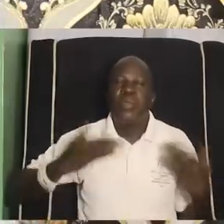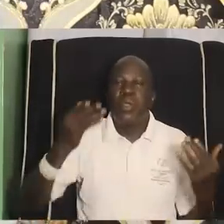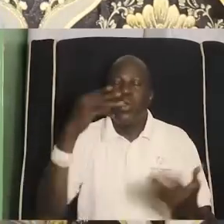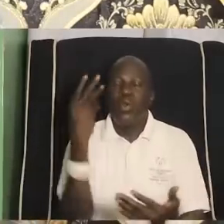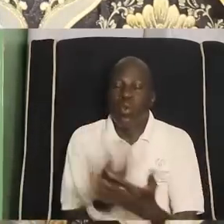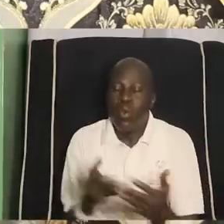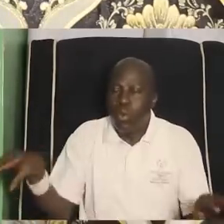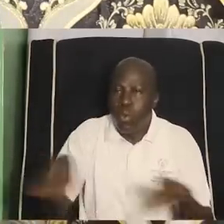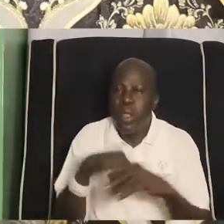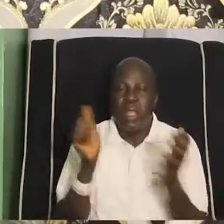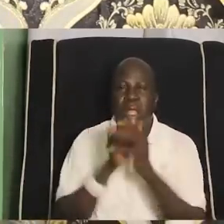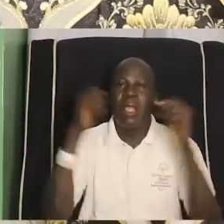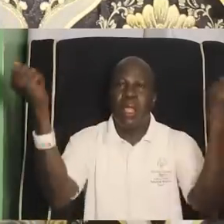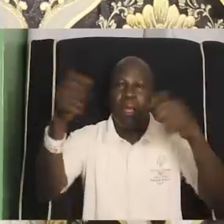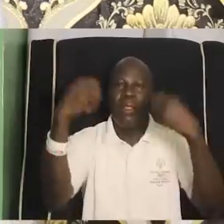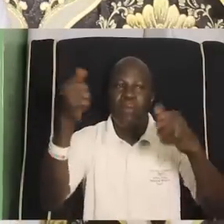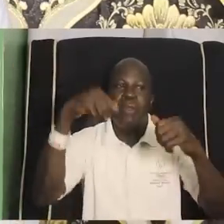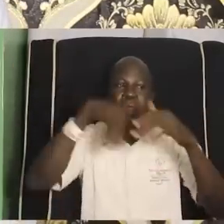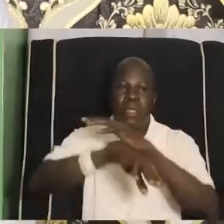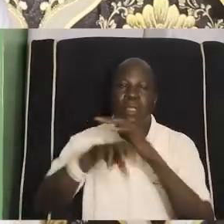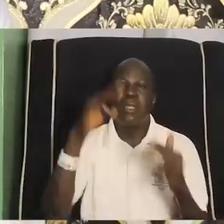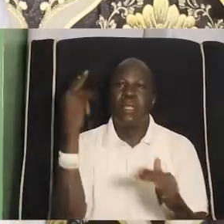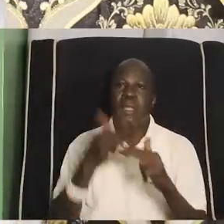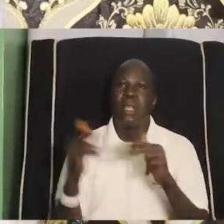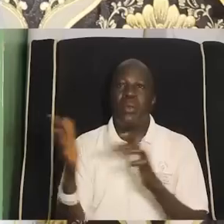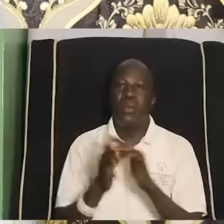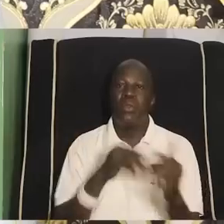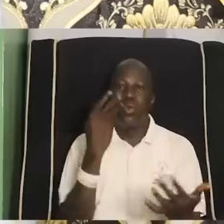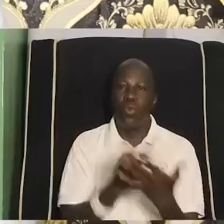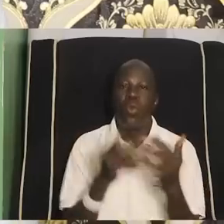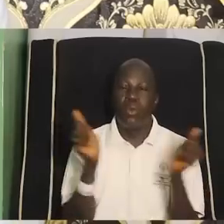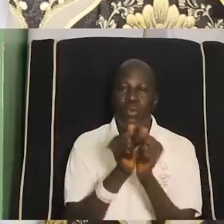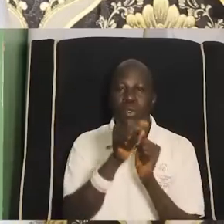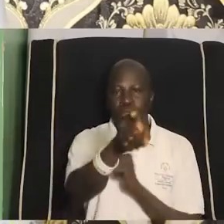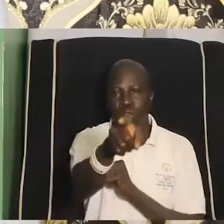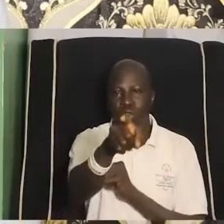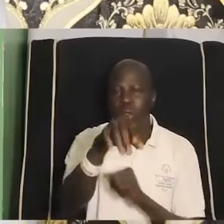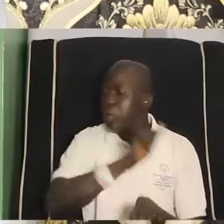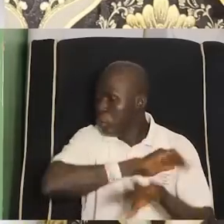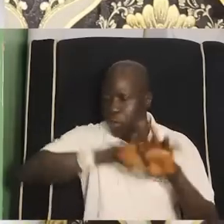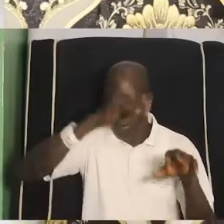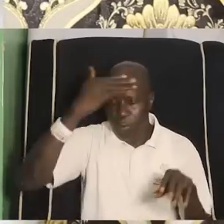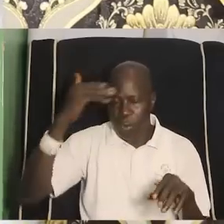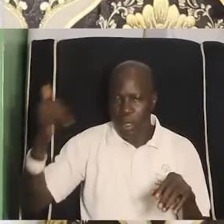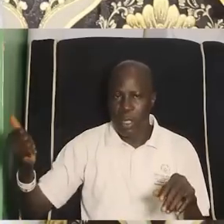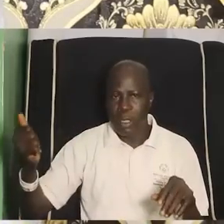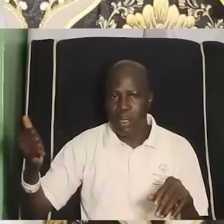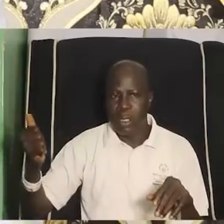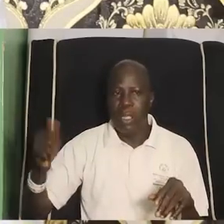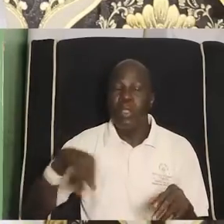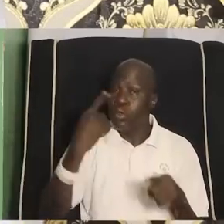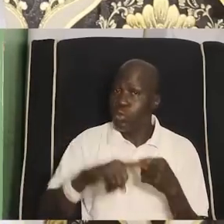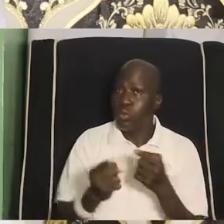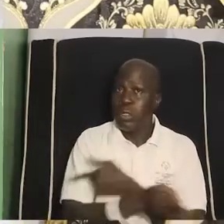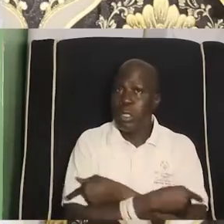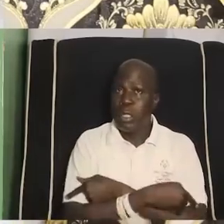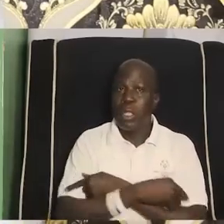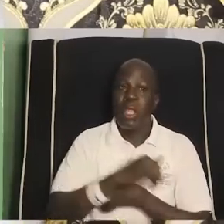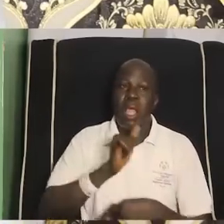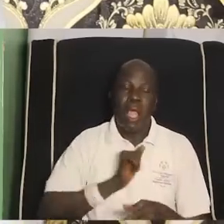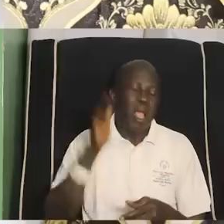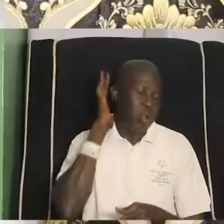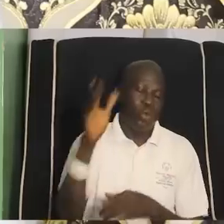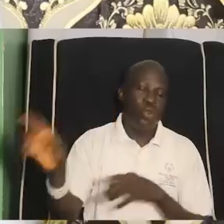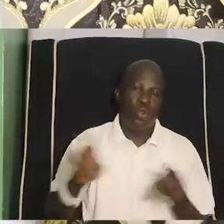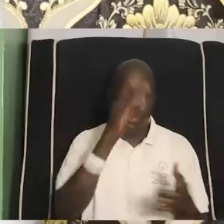Happy birthday. Ẹ kọ́ ayé ìgbéyàwó. Yóò dára fún yín. Amen. Wọ́n gbàgbé o. Don't forget. Lónìí. That today. A máa ṣe